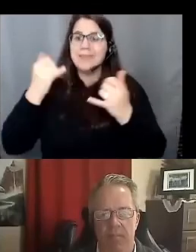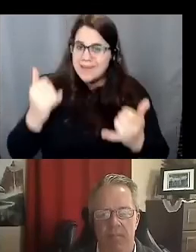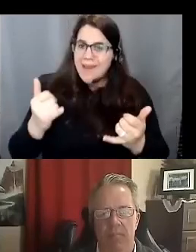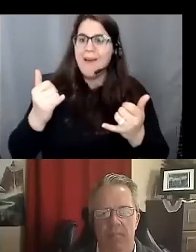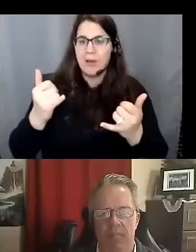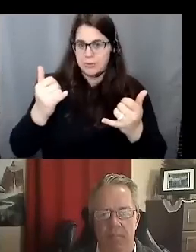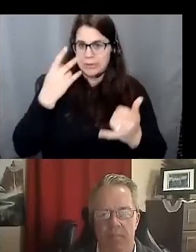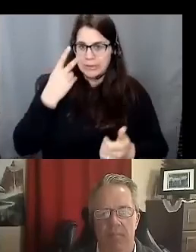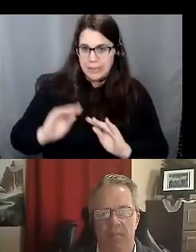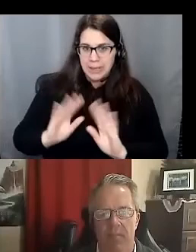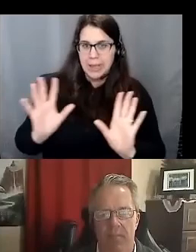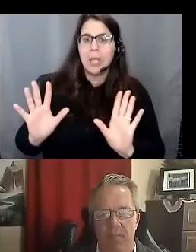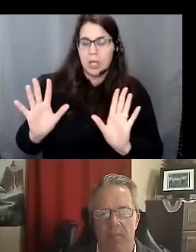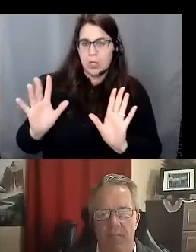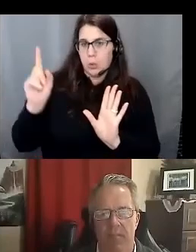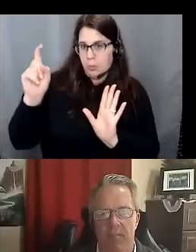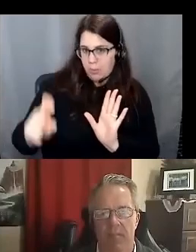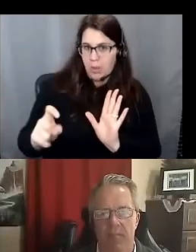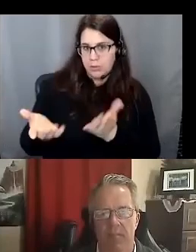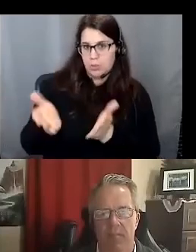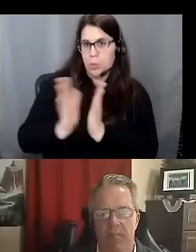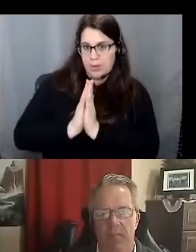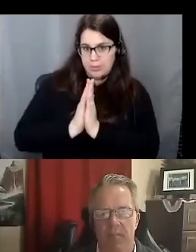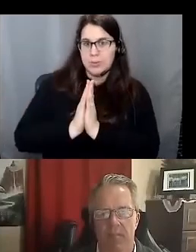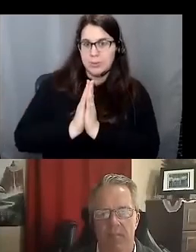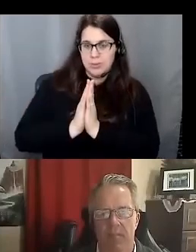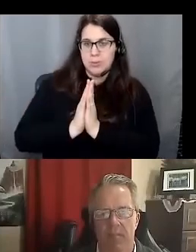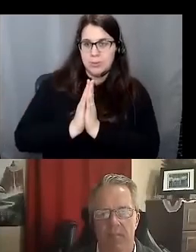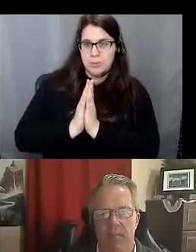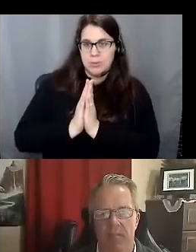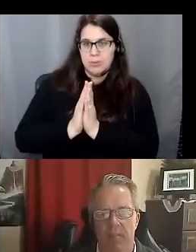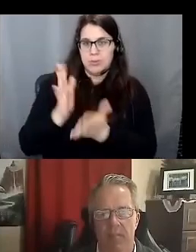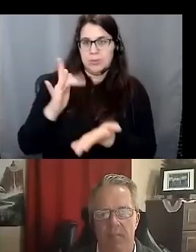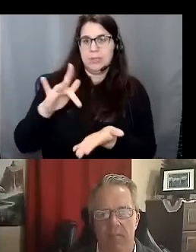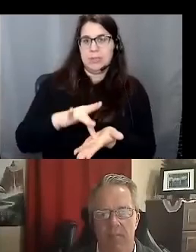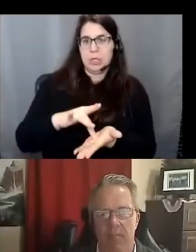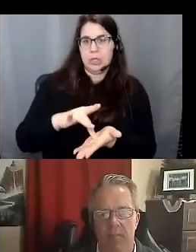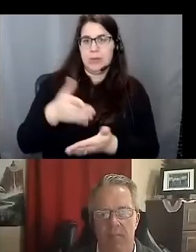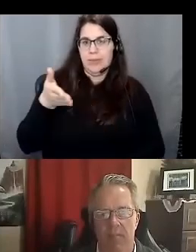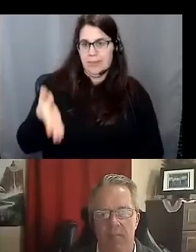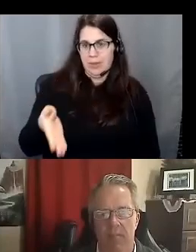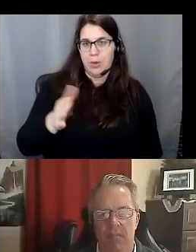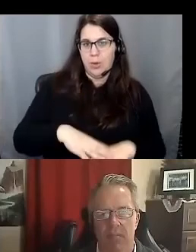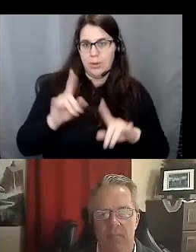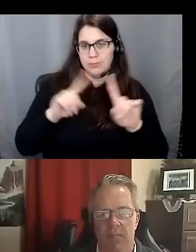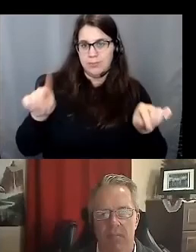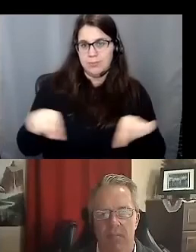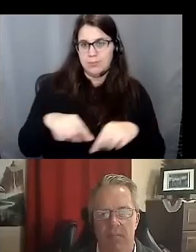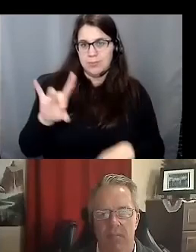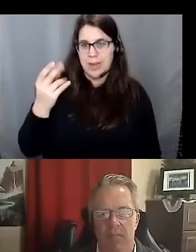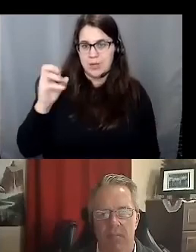that. And I love that the option to request that is front and center on the online dashboard as well.